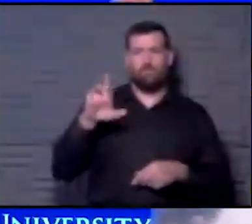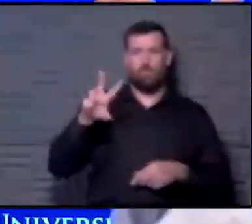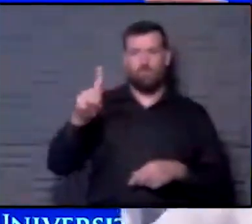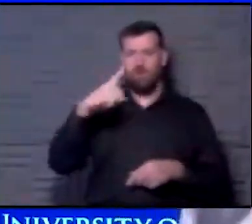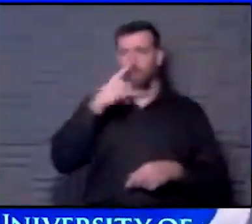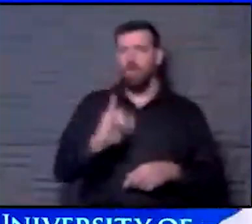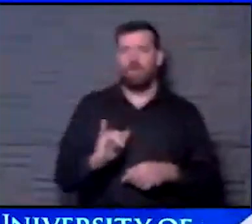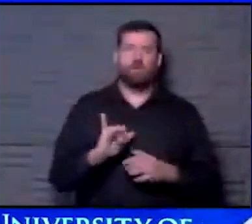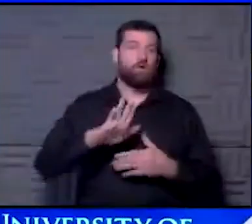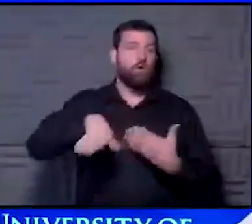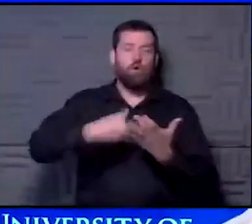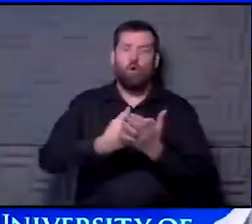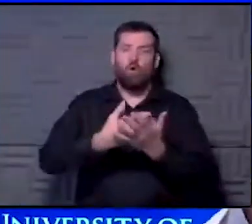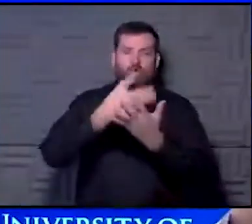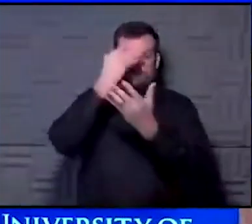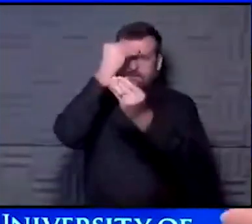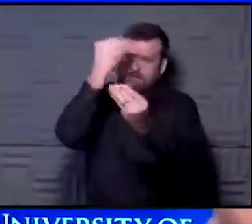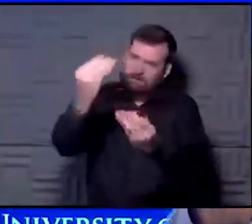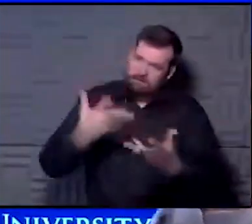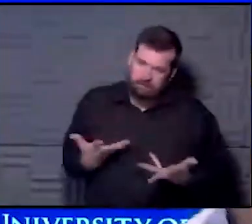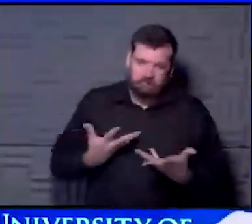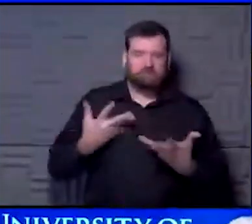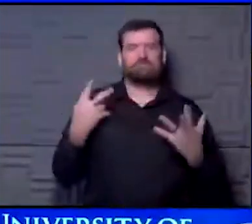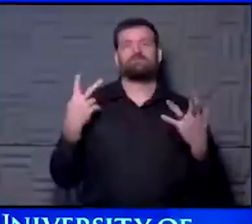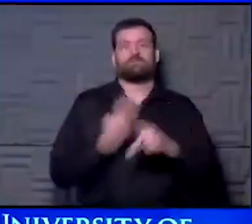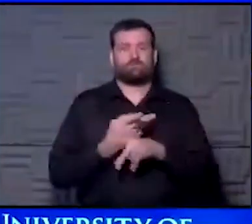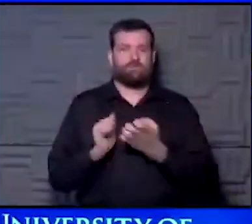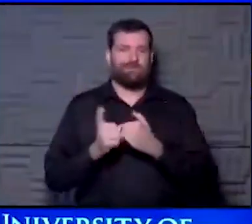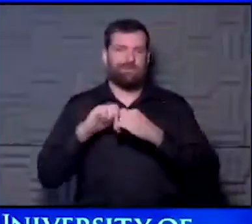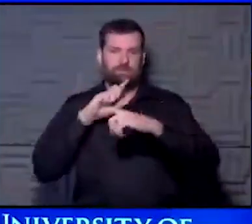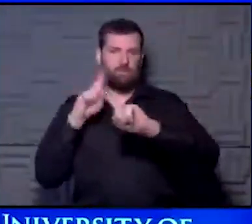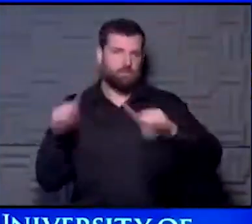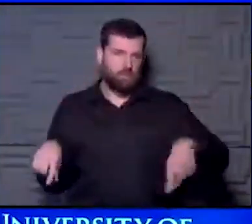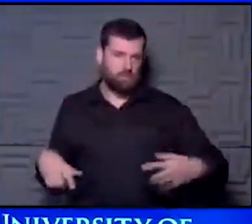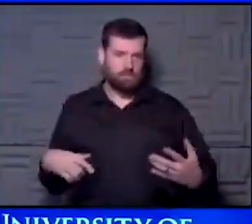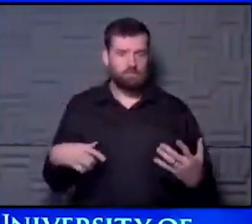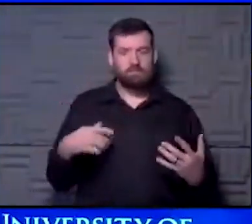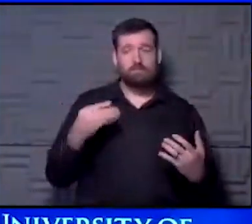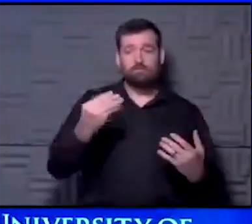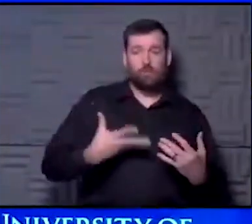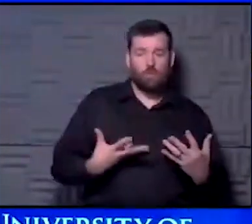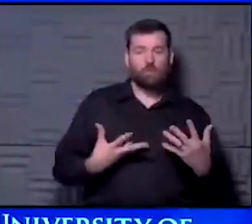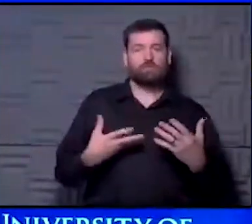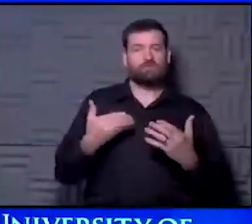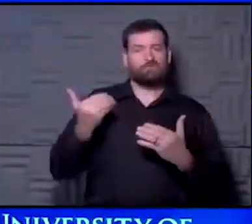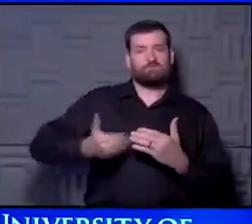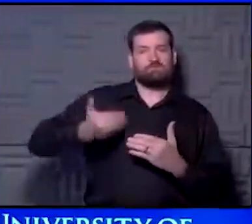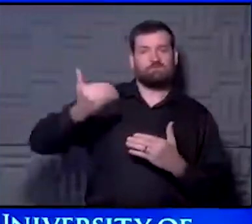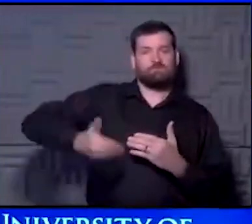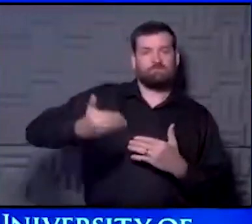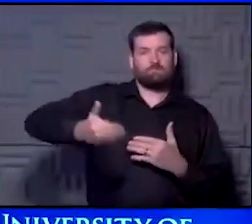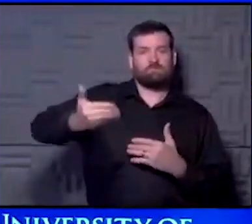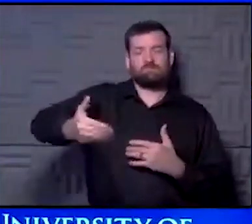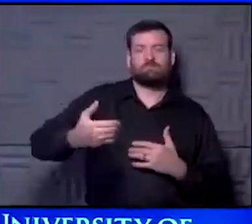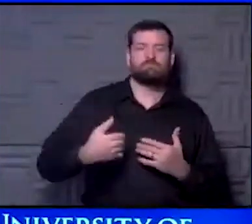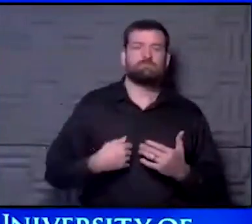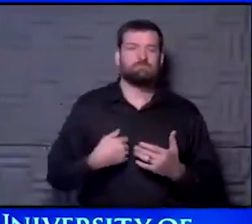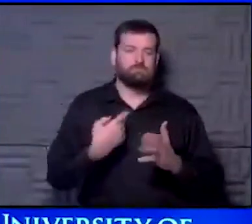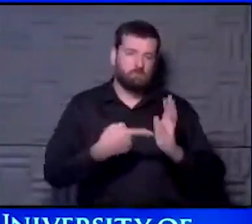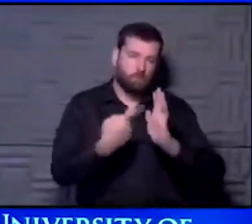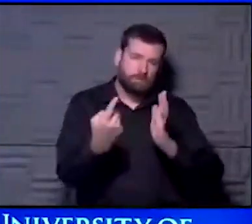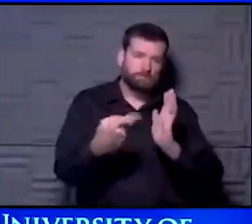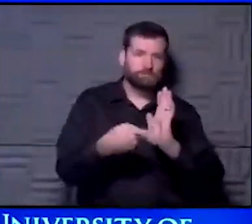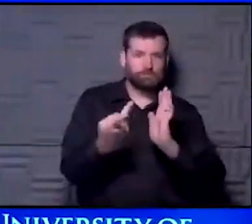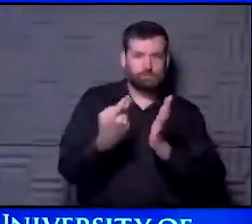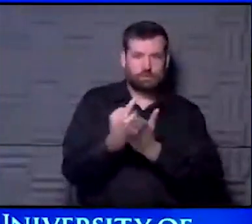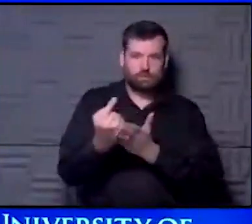get all this data all at once. You then have to figure out how you report it all. So they're reporting it in tranches, and I think it's 1 to 2 times a week they're reporting